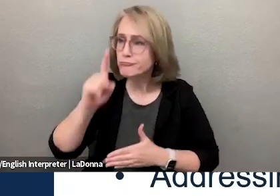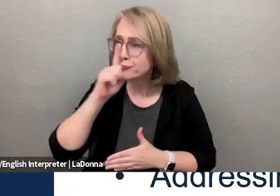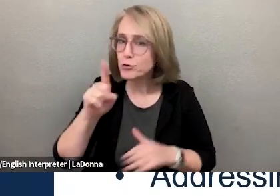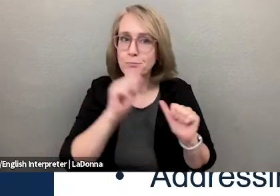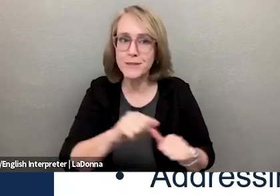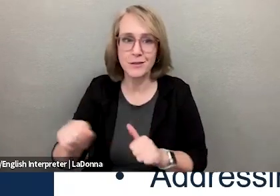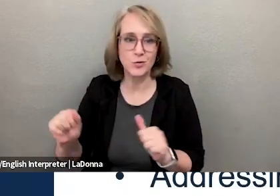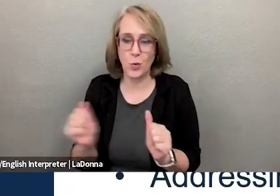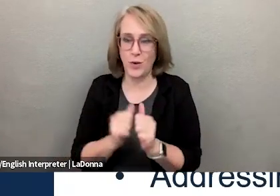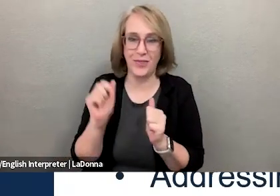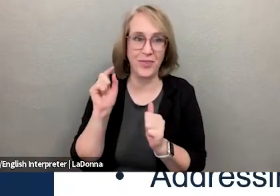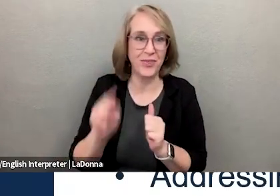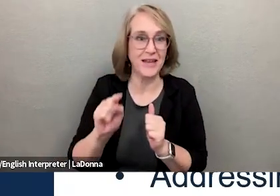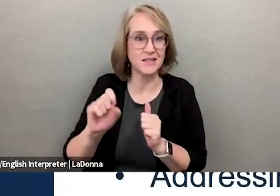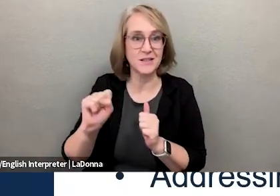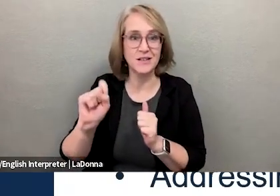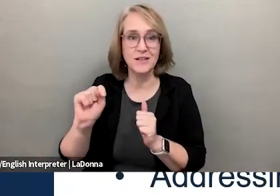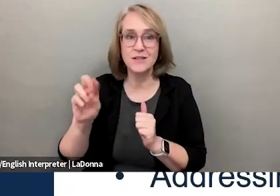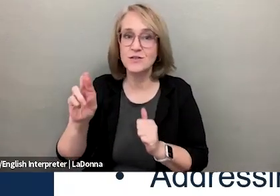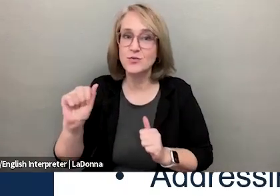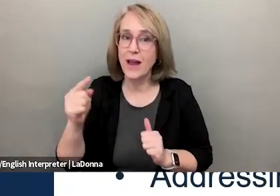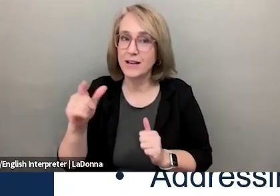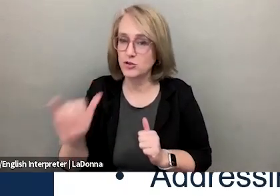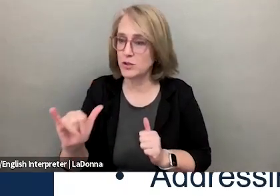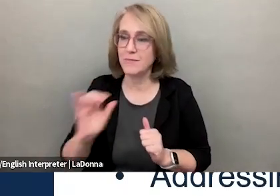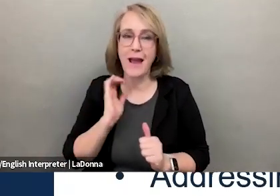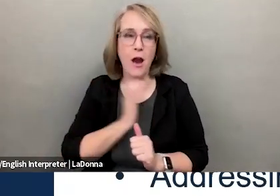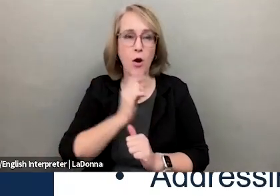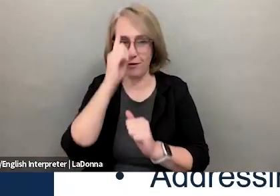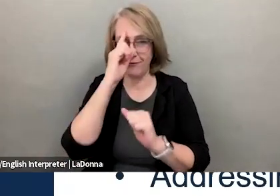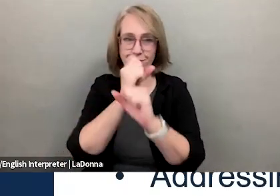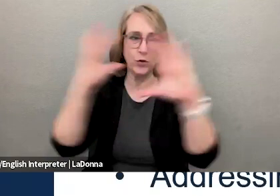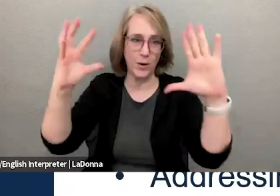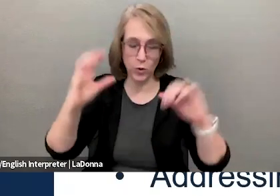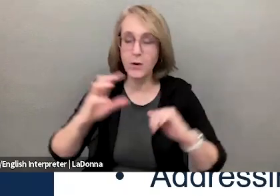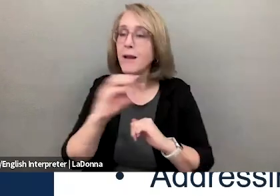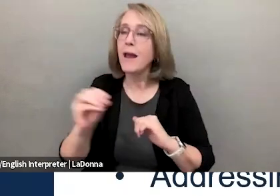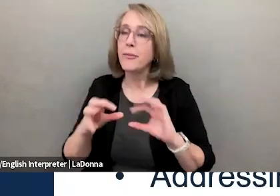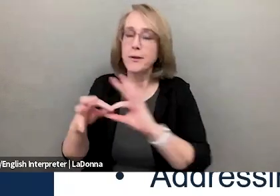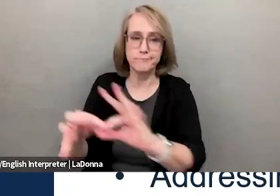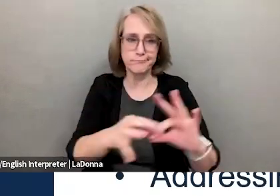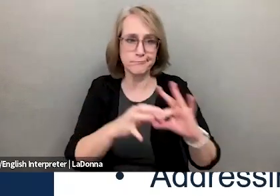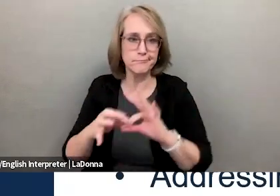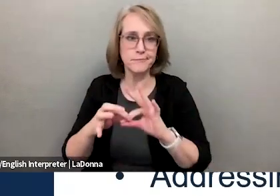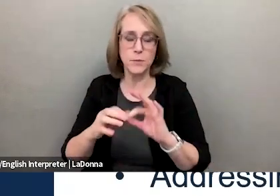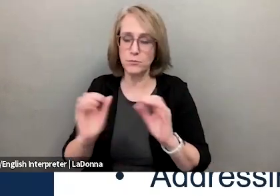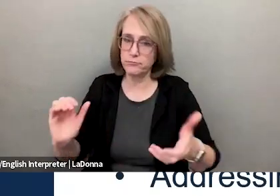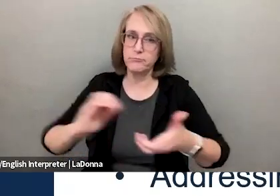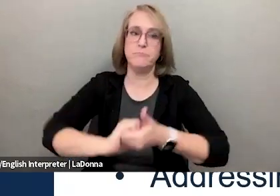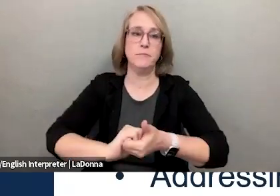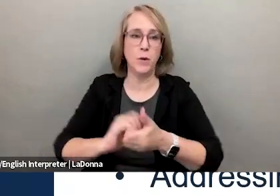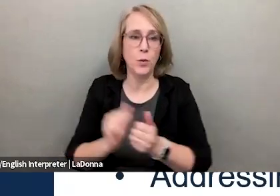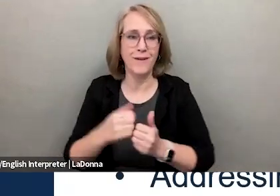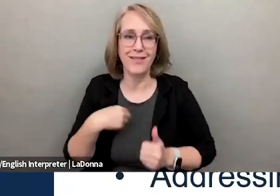this strategy framework and the connectivity that it's created between all of us